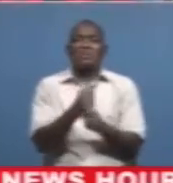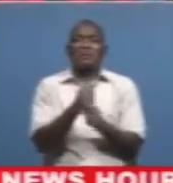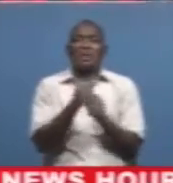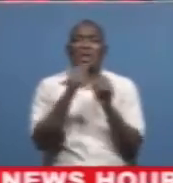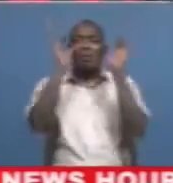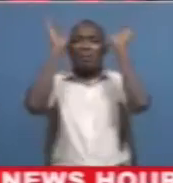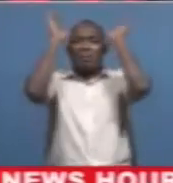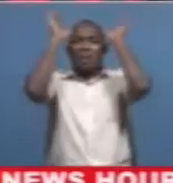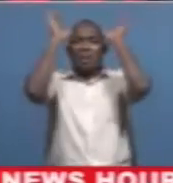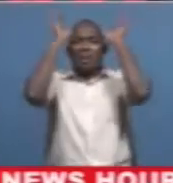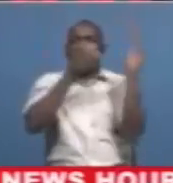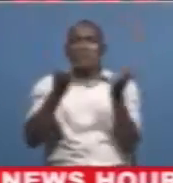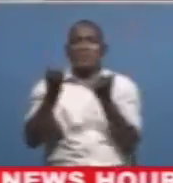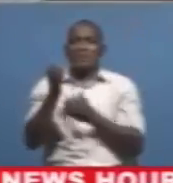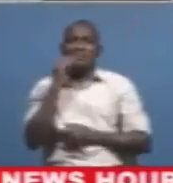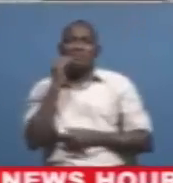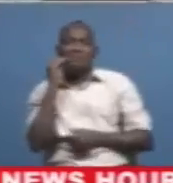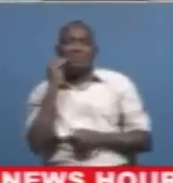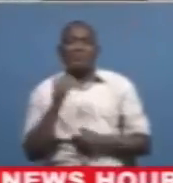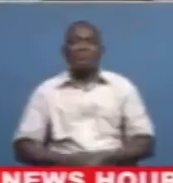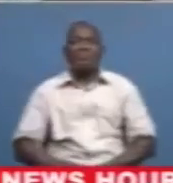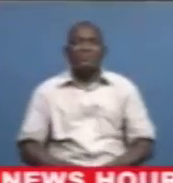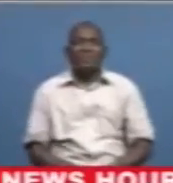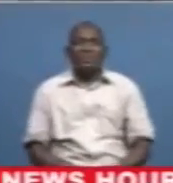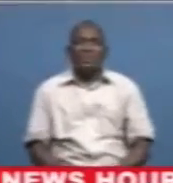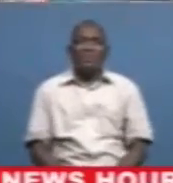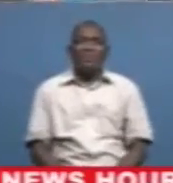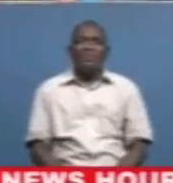their household chores.